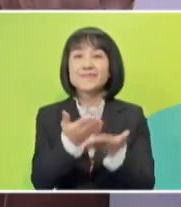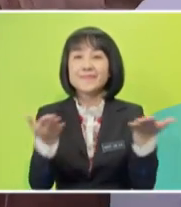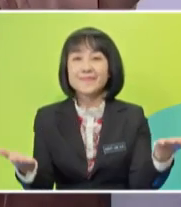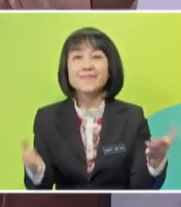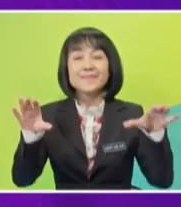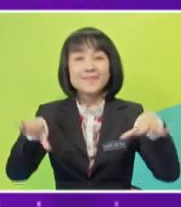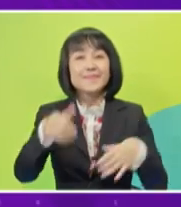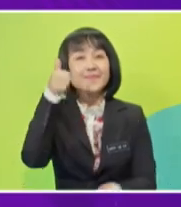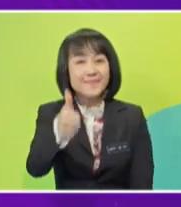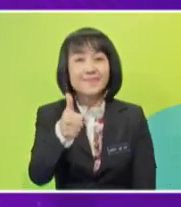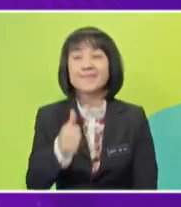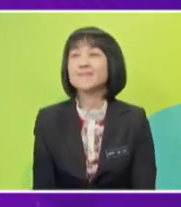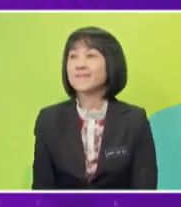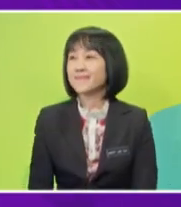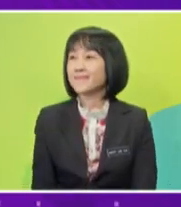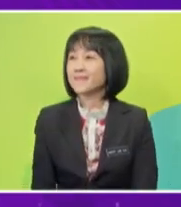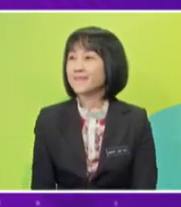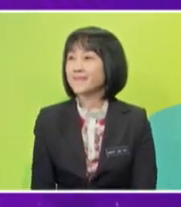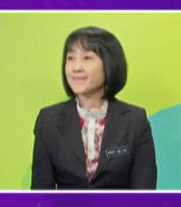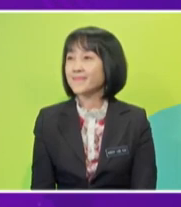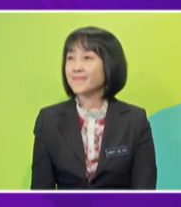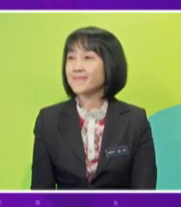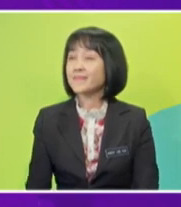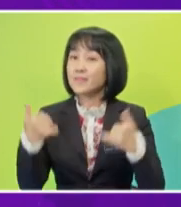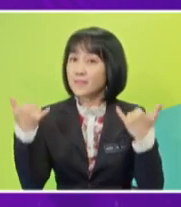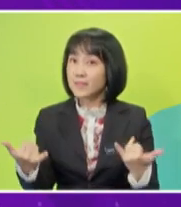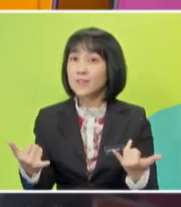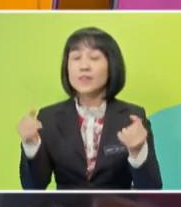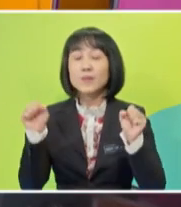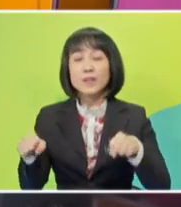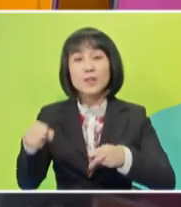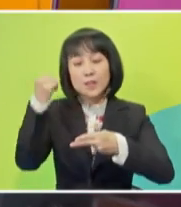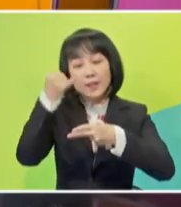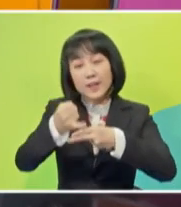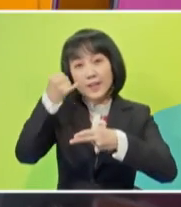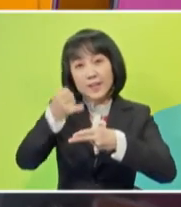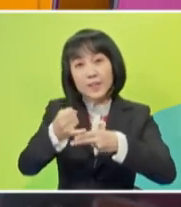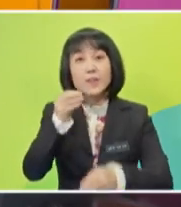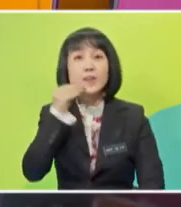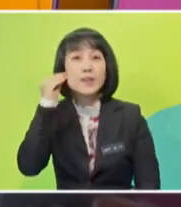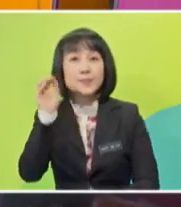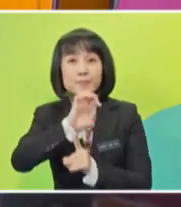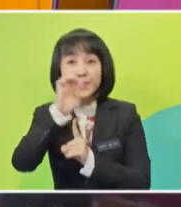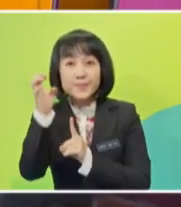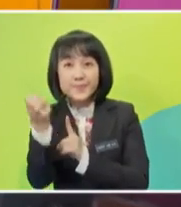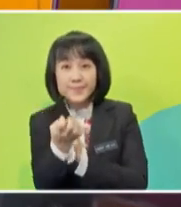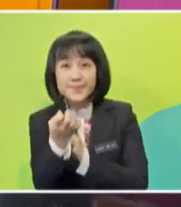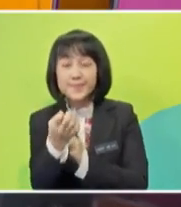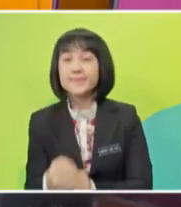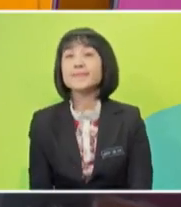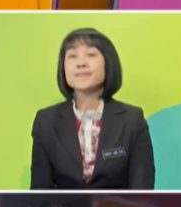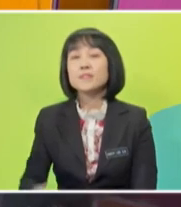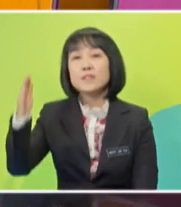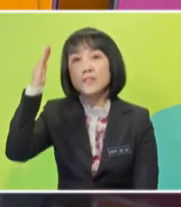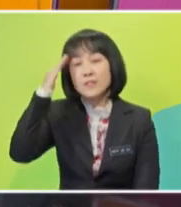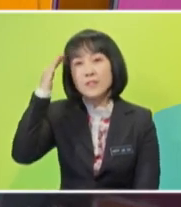Give yourselves a clap. Okay, so now you are already able to identify the habitats and you're also able to